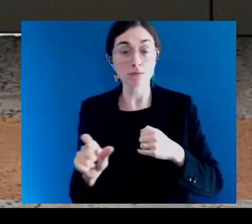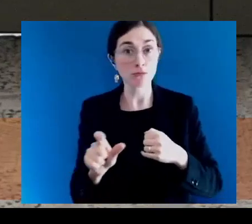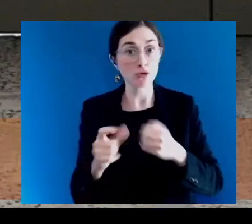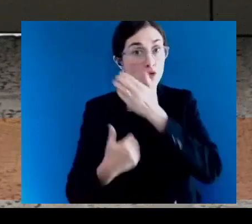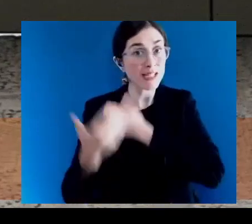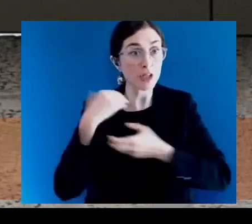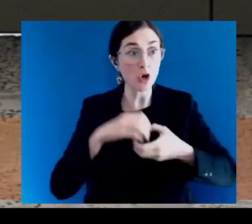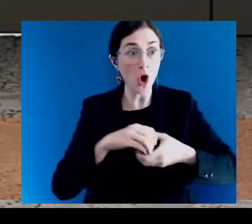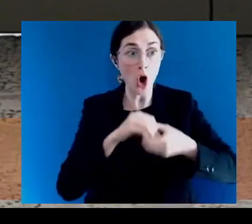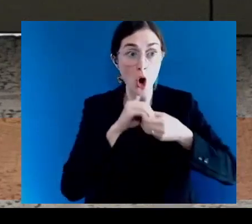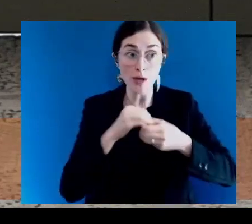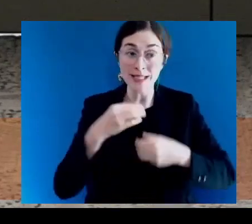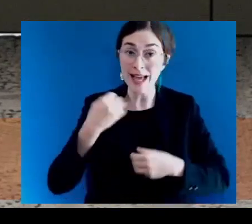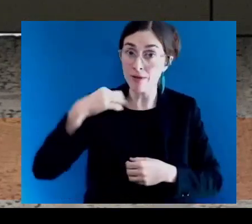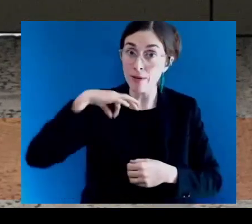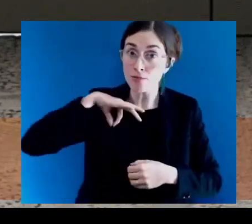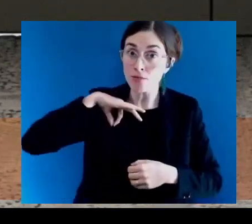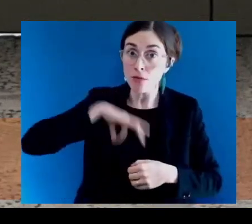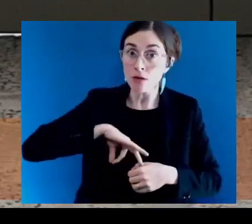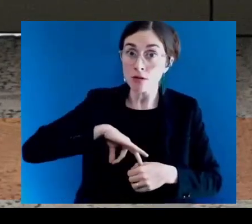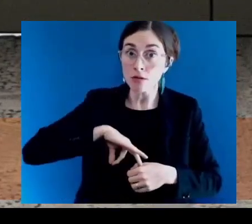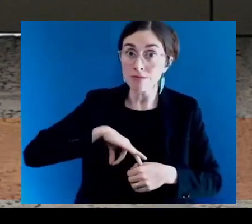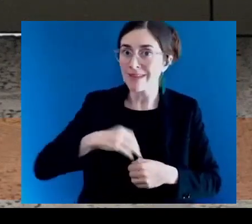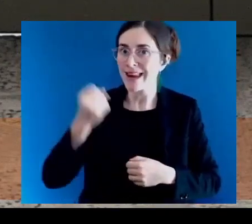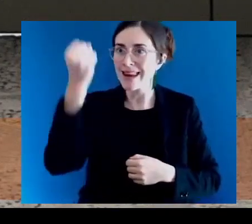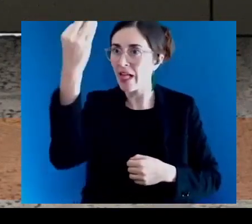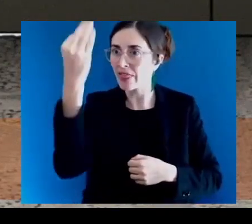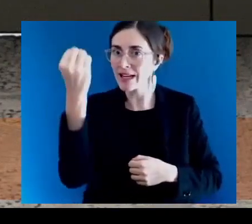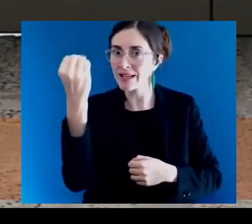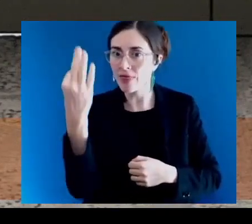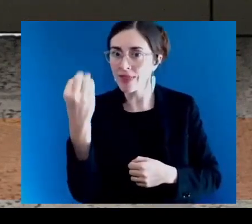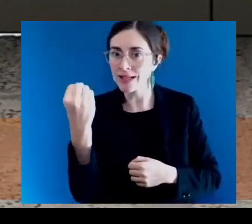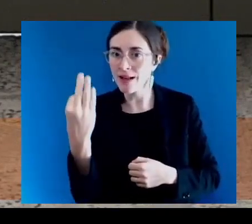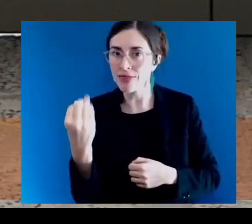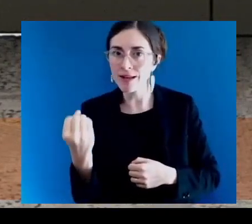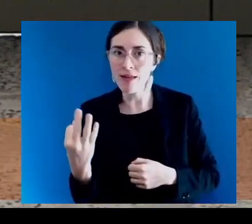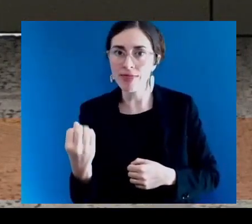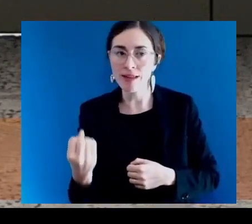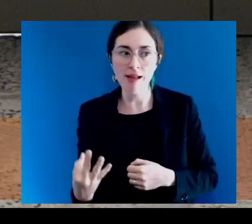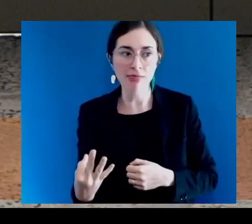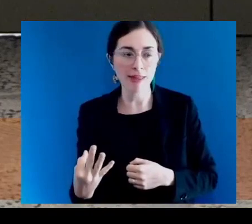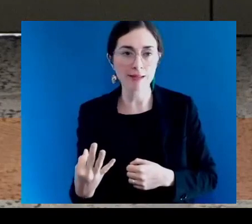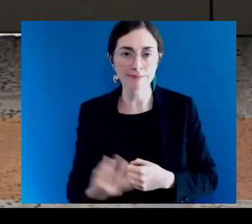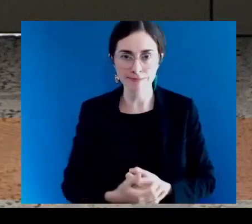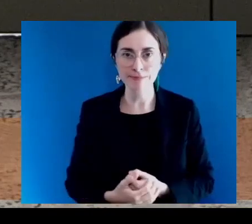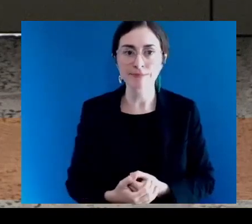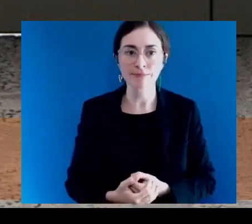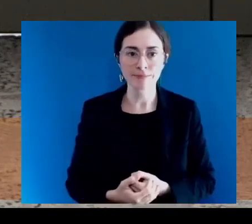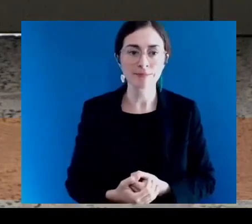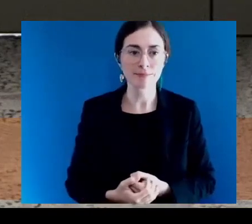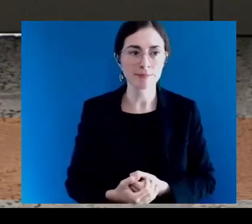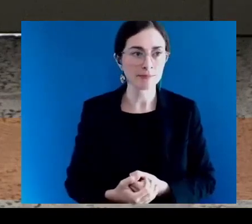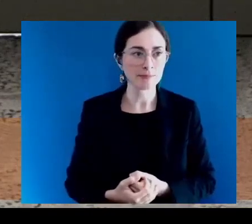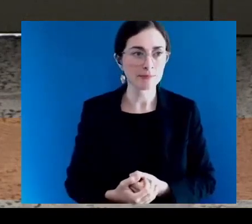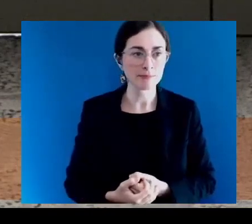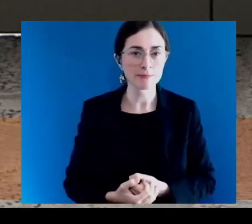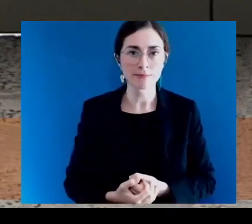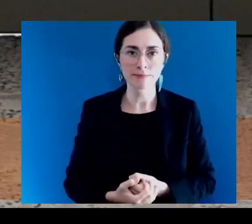one column to the left, overall revenue and fund use. So, for example, for this, extractive industries,